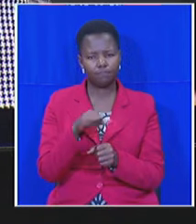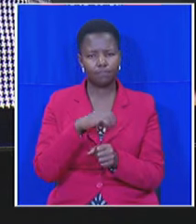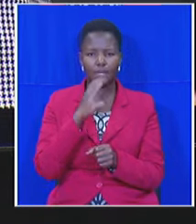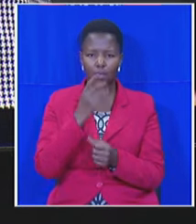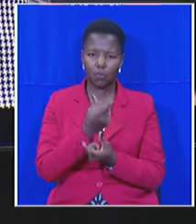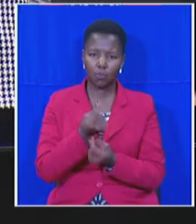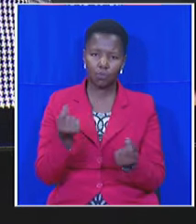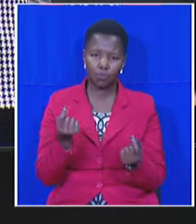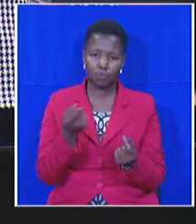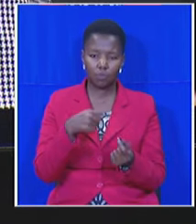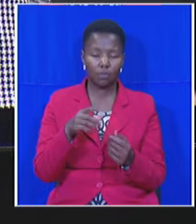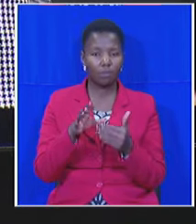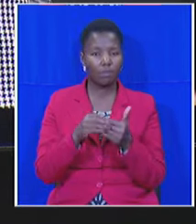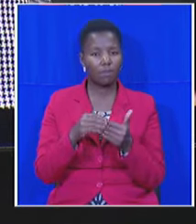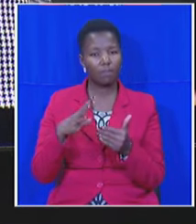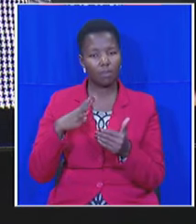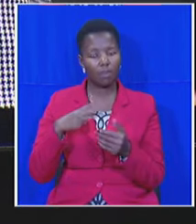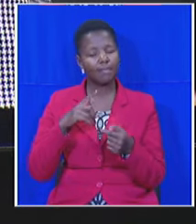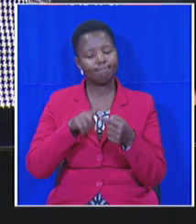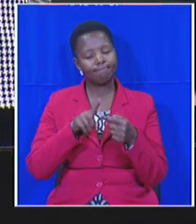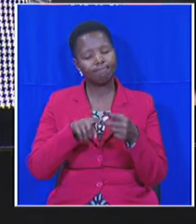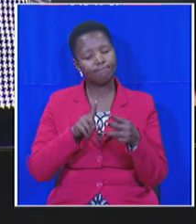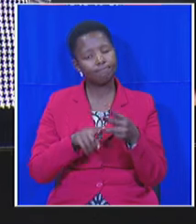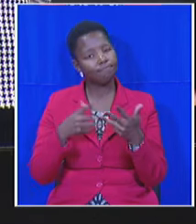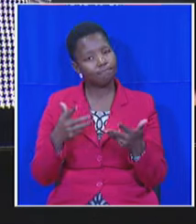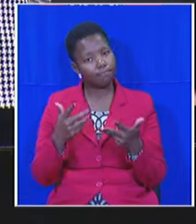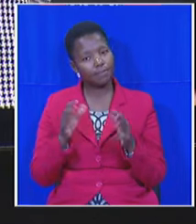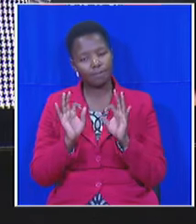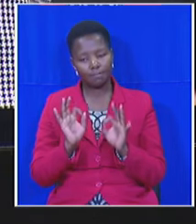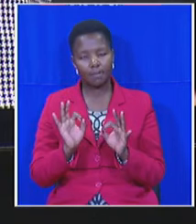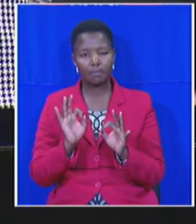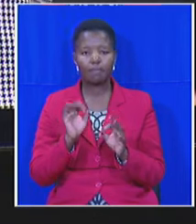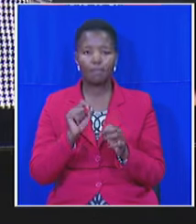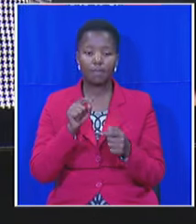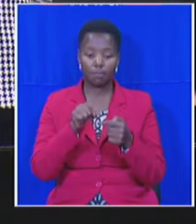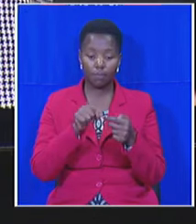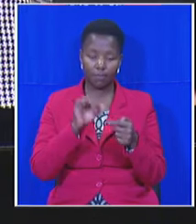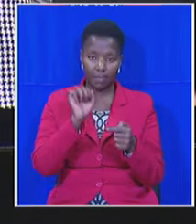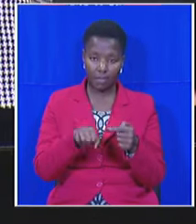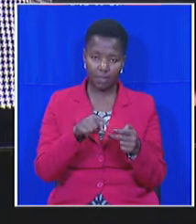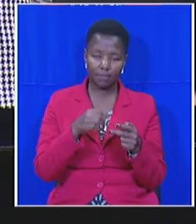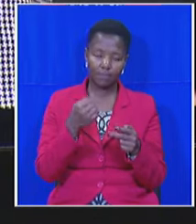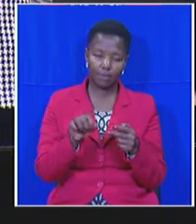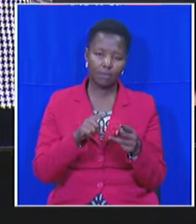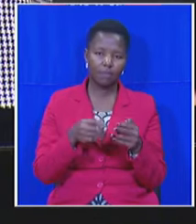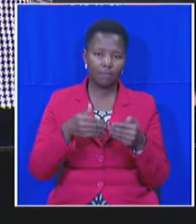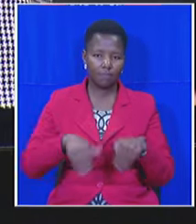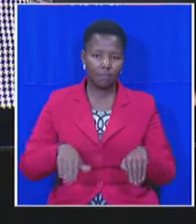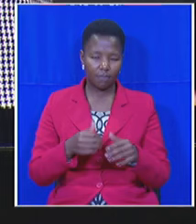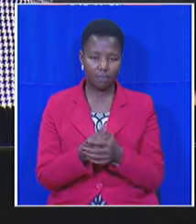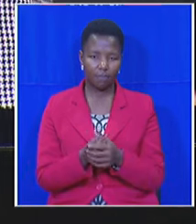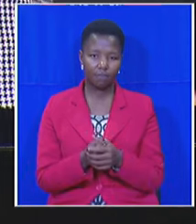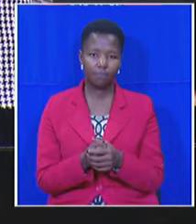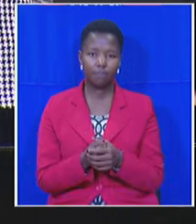so, members must simply indicate their vote by pressing the appropriate button below the yes, no, or abstain